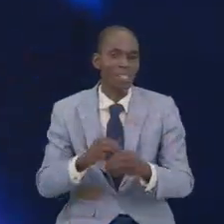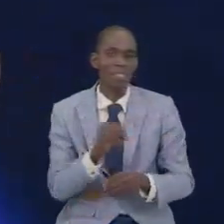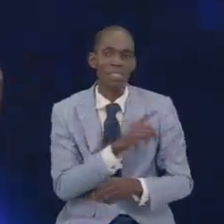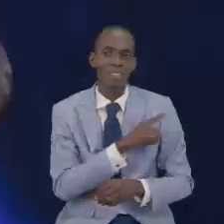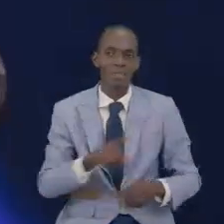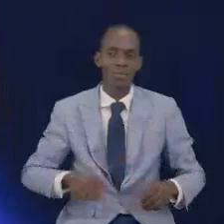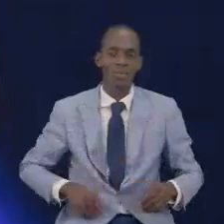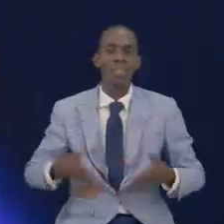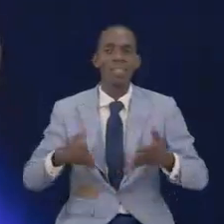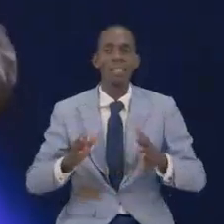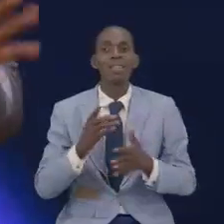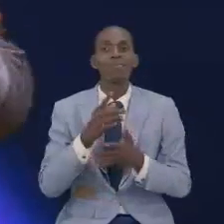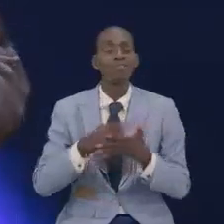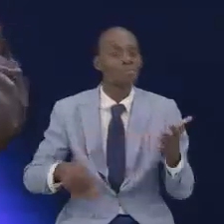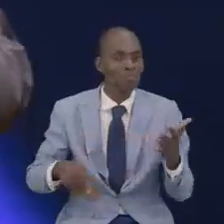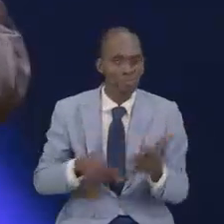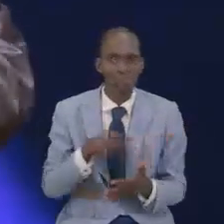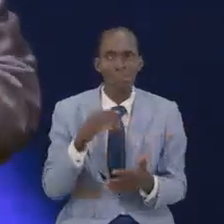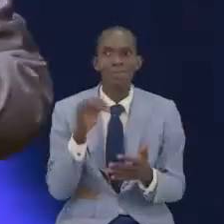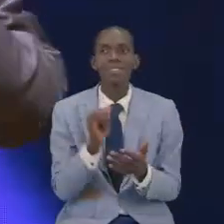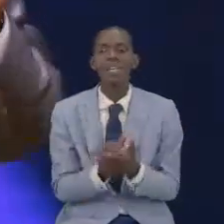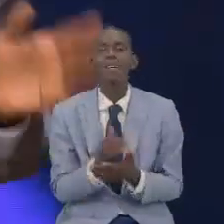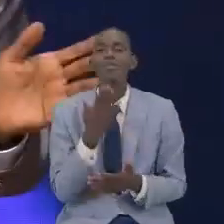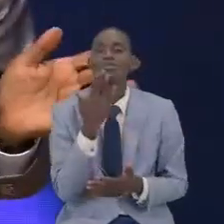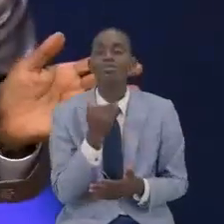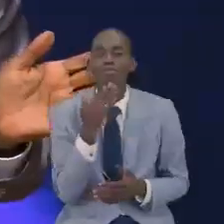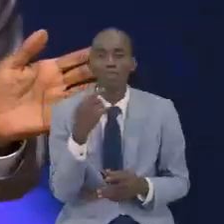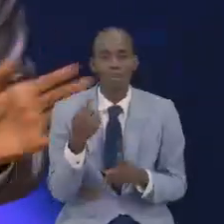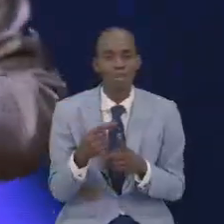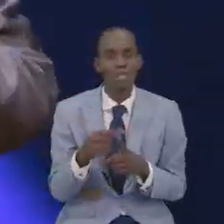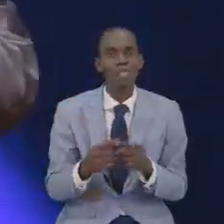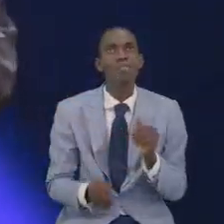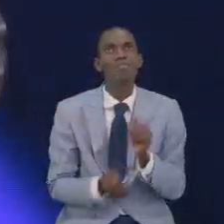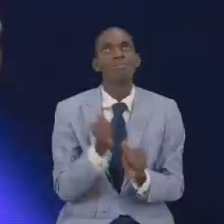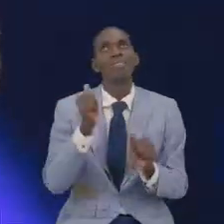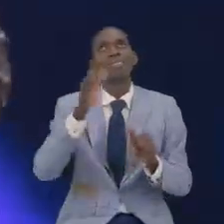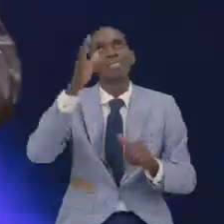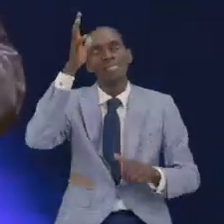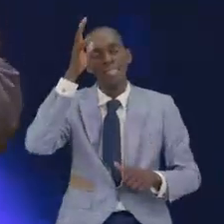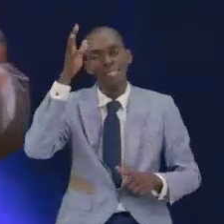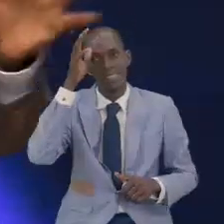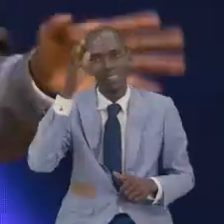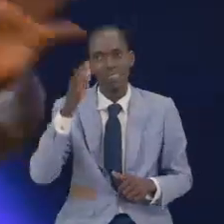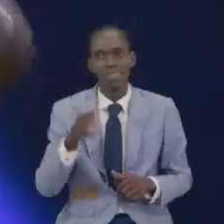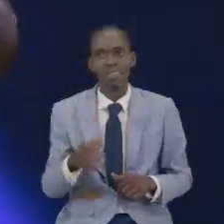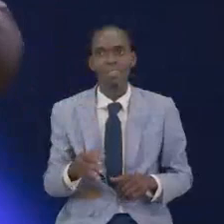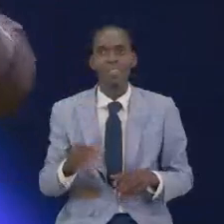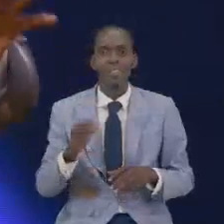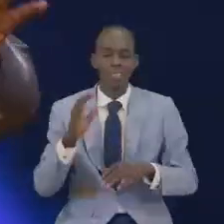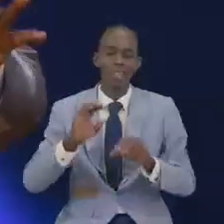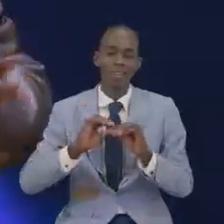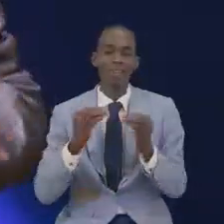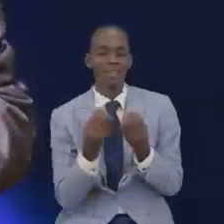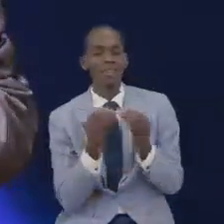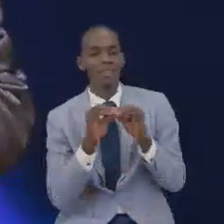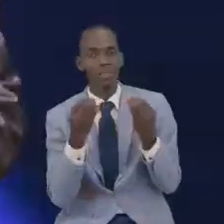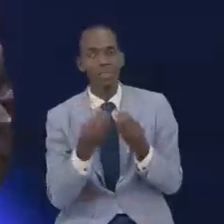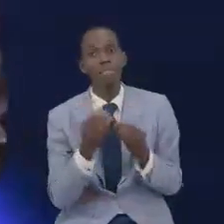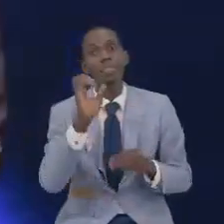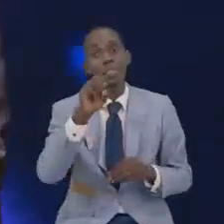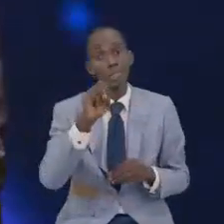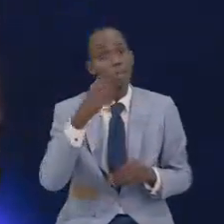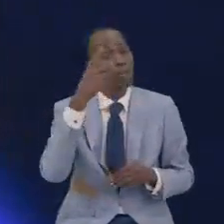let's cancel completely biggest daddy. Let's cancel convener. Yes, I'm convener of